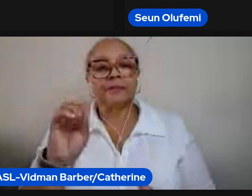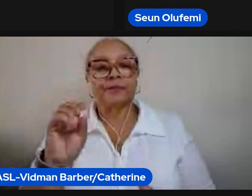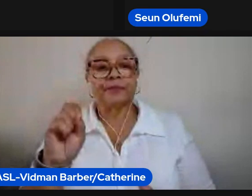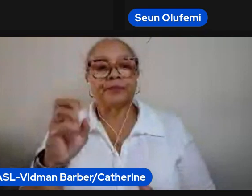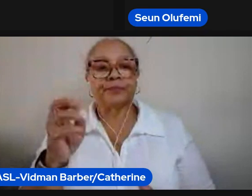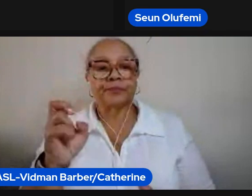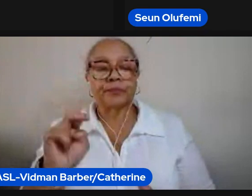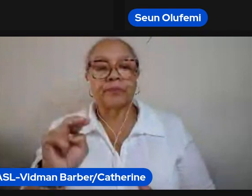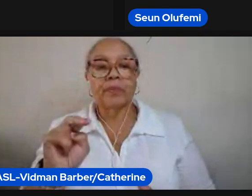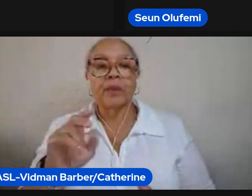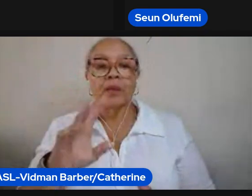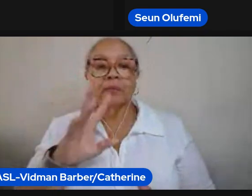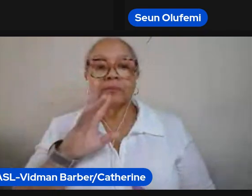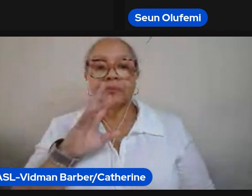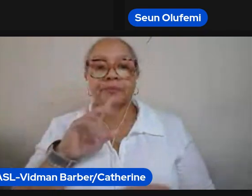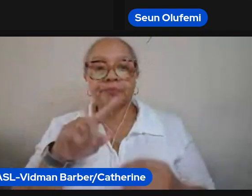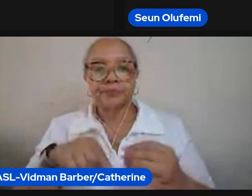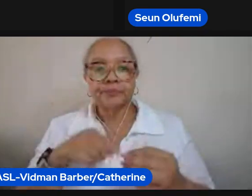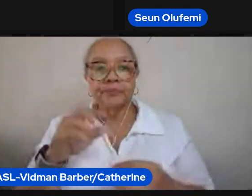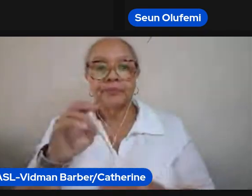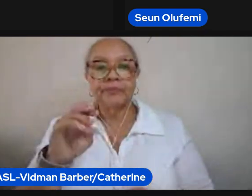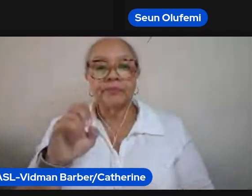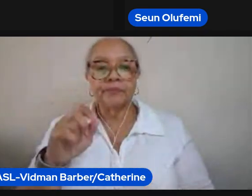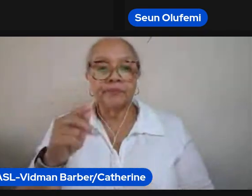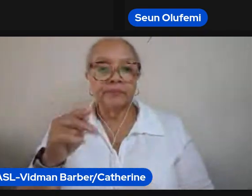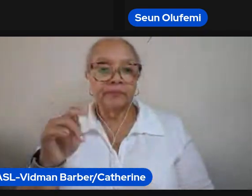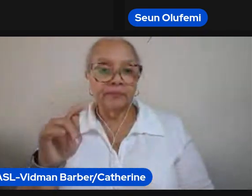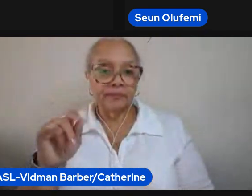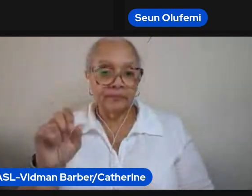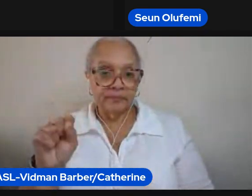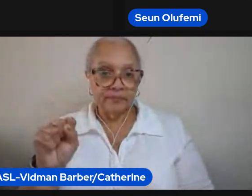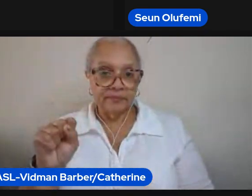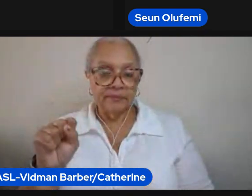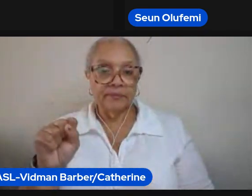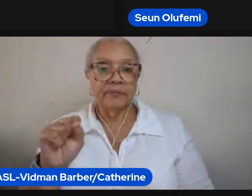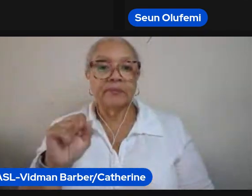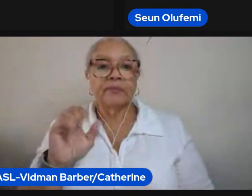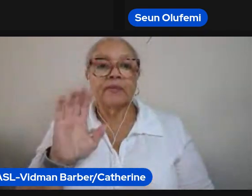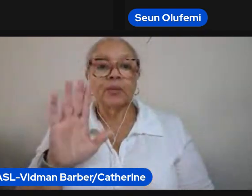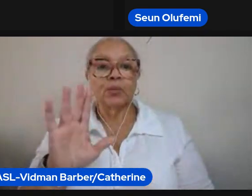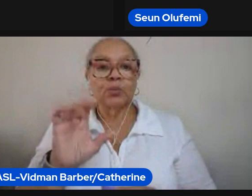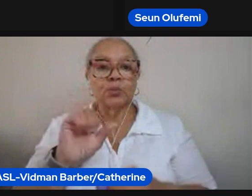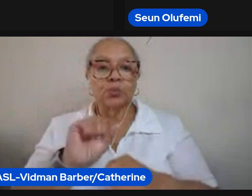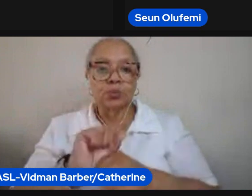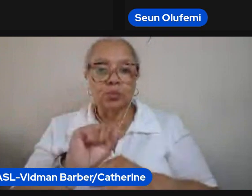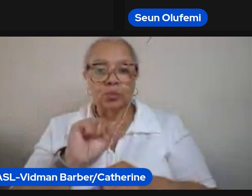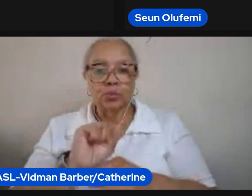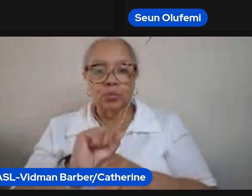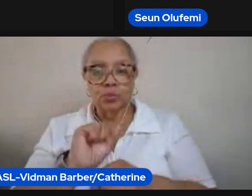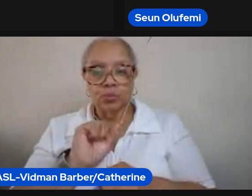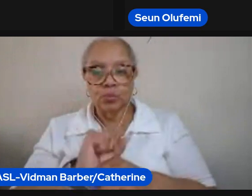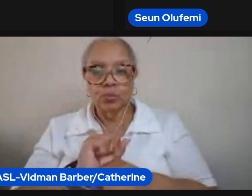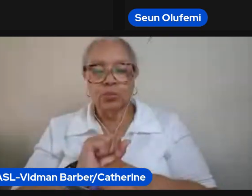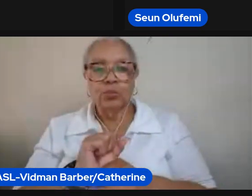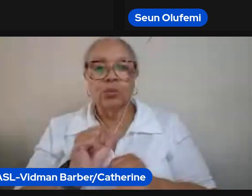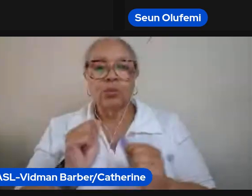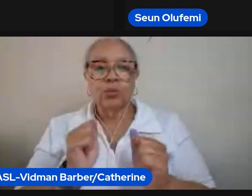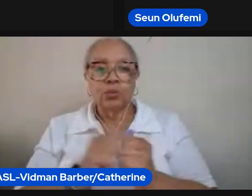Talking about meningitis and your work with